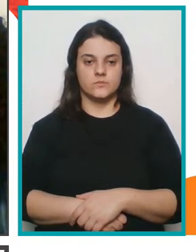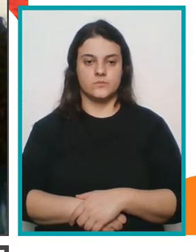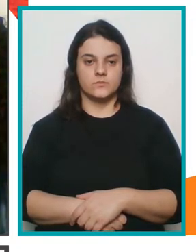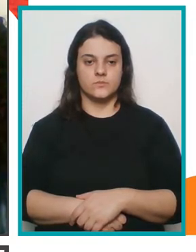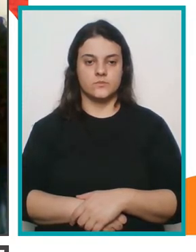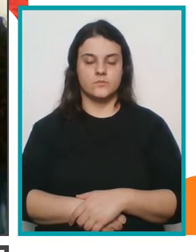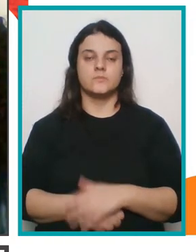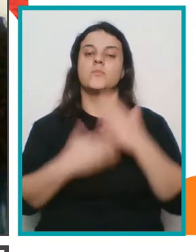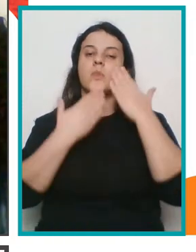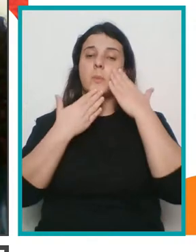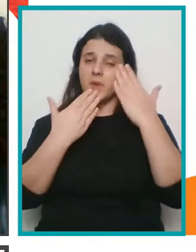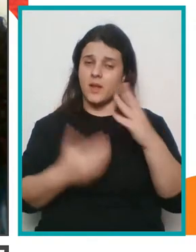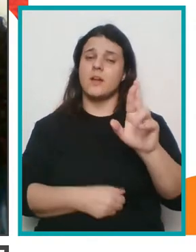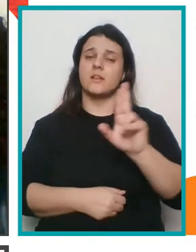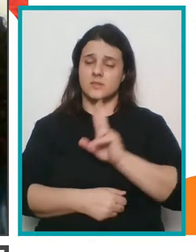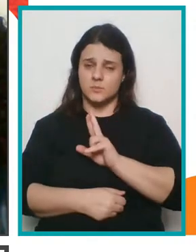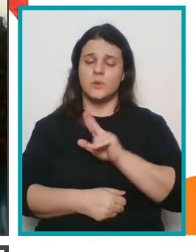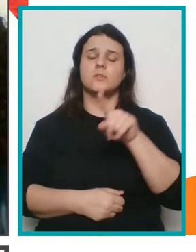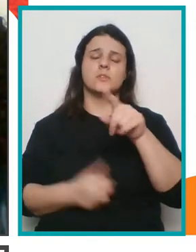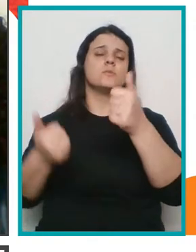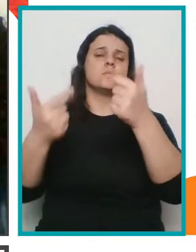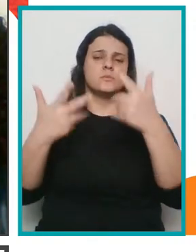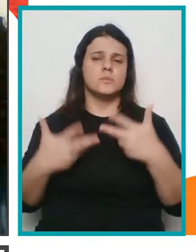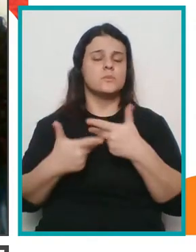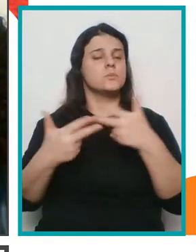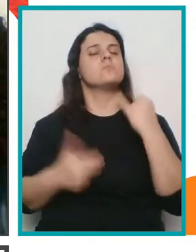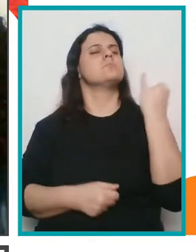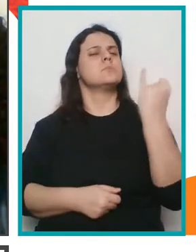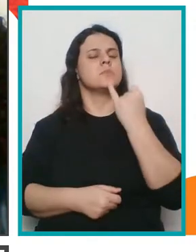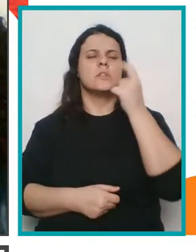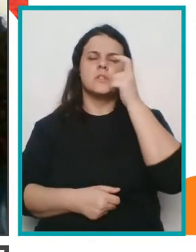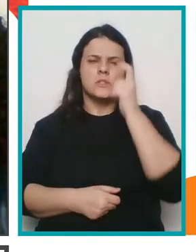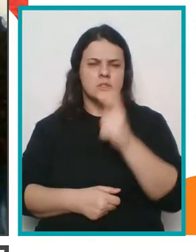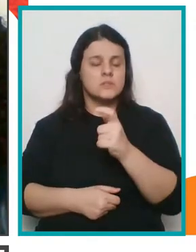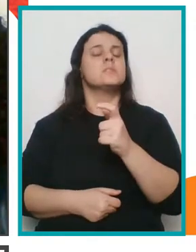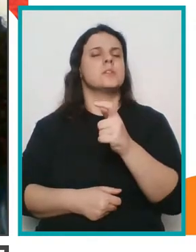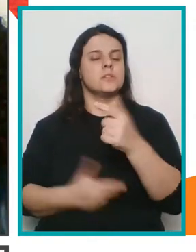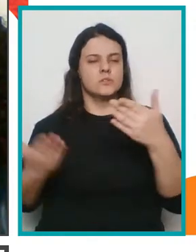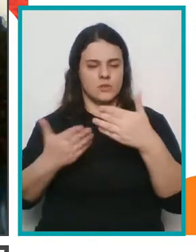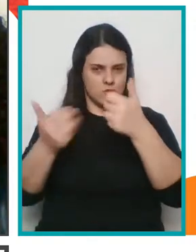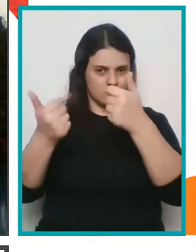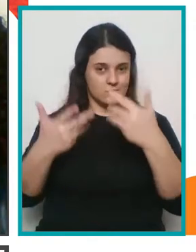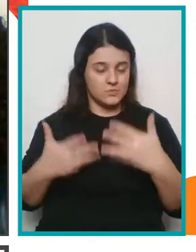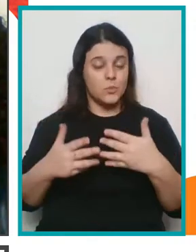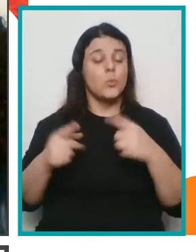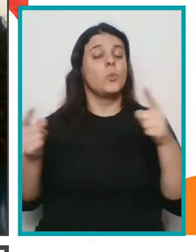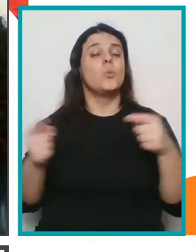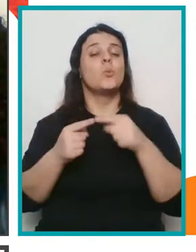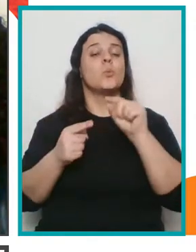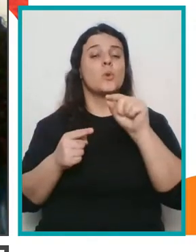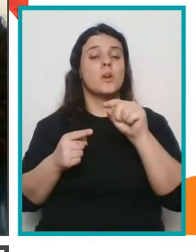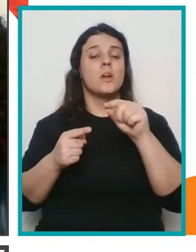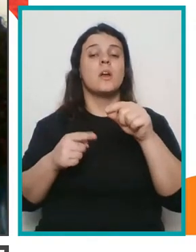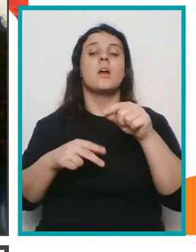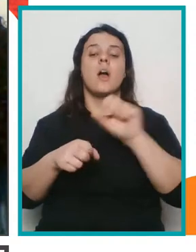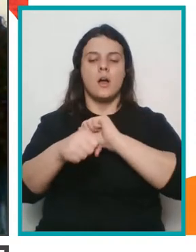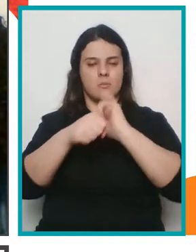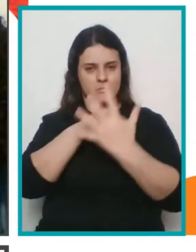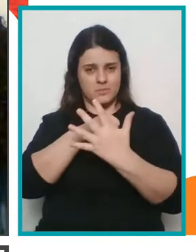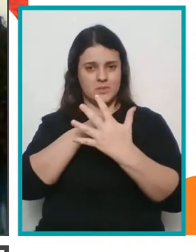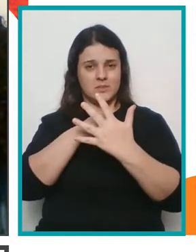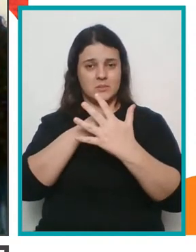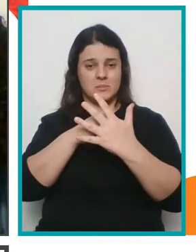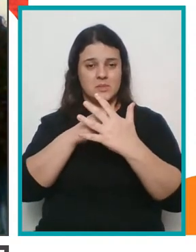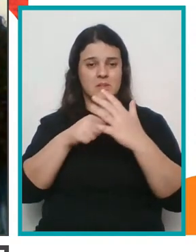entra em quarentena, né? Nós que entramos. Aqui no Brasil, a gente tem um problema muito grave com a invasão das terras indígenas